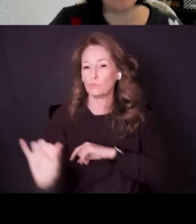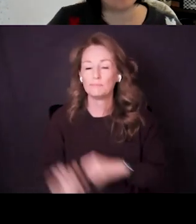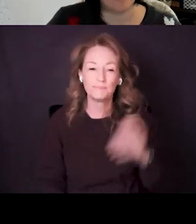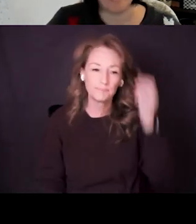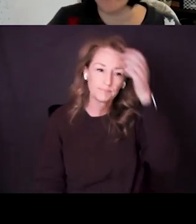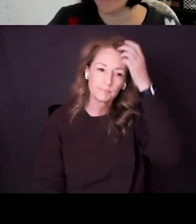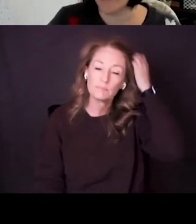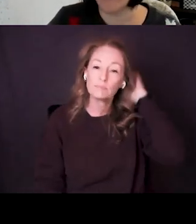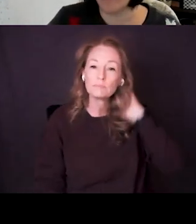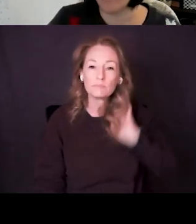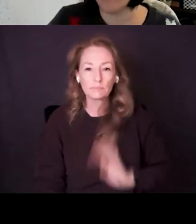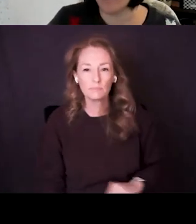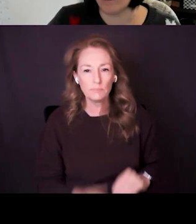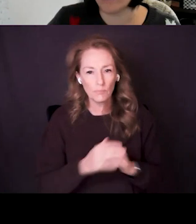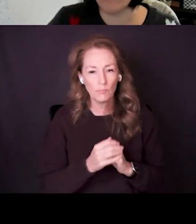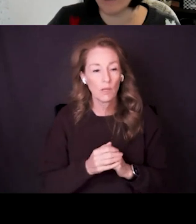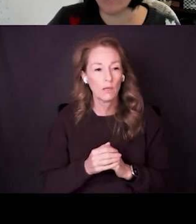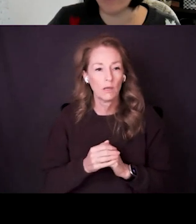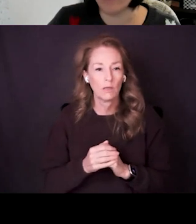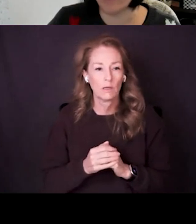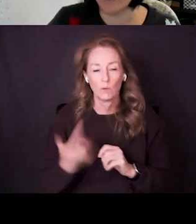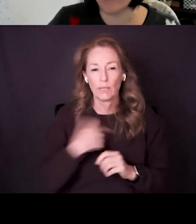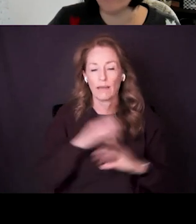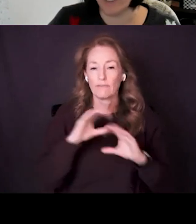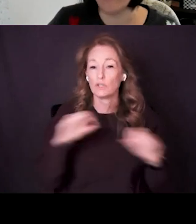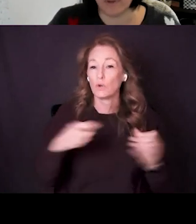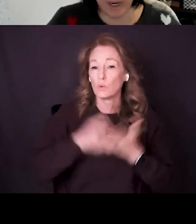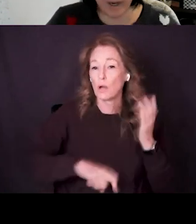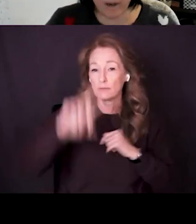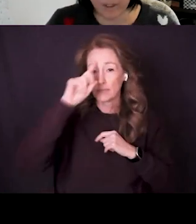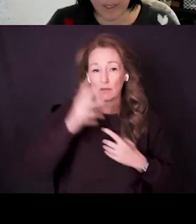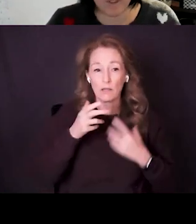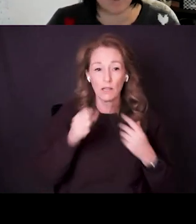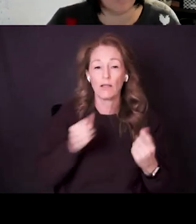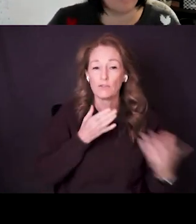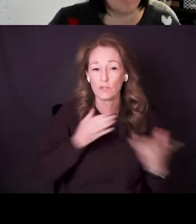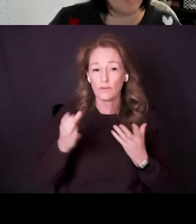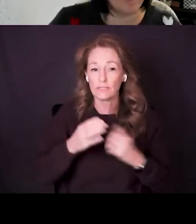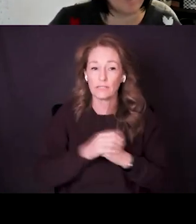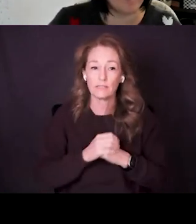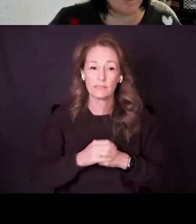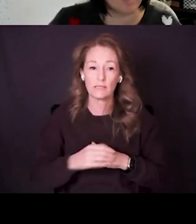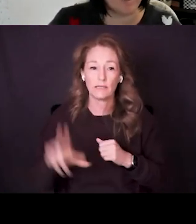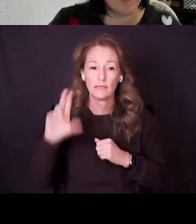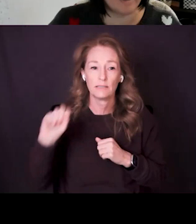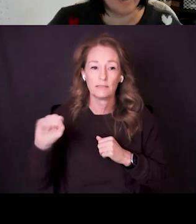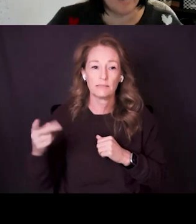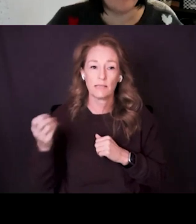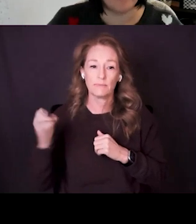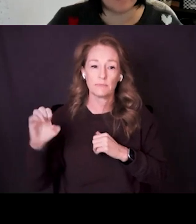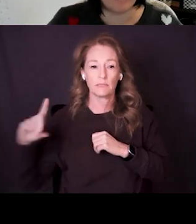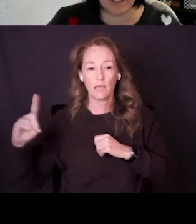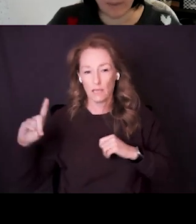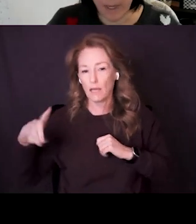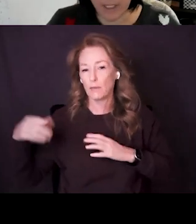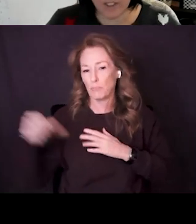We also have no cost mental health services paid for by our SAMHSA Tribal Opioid Response Grant.